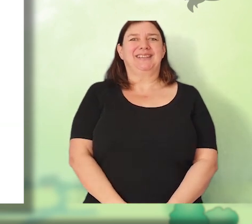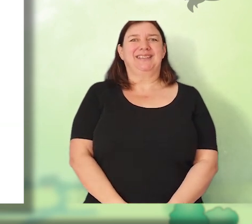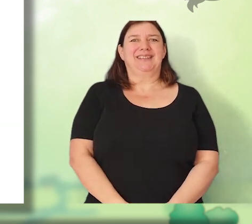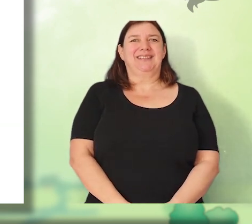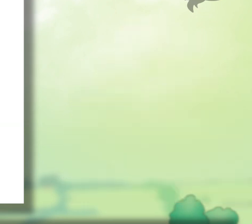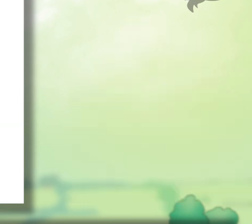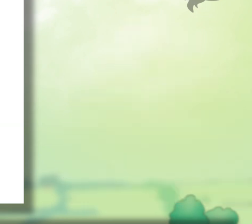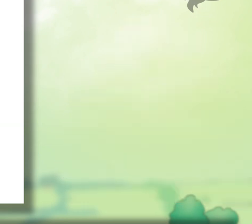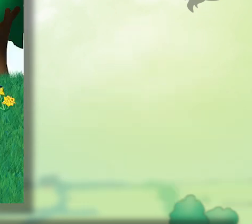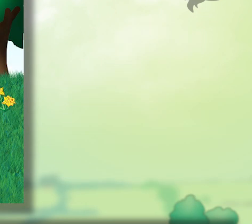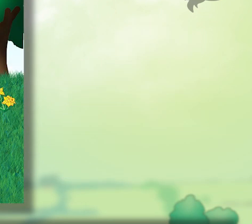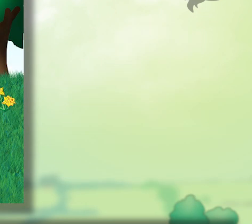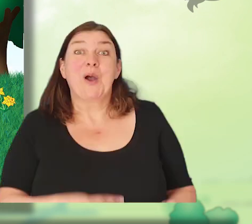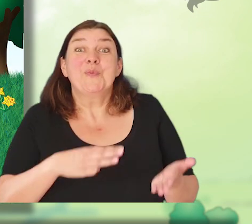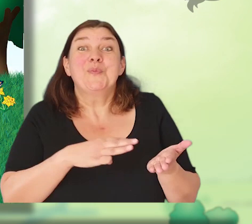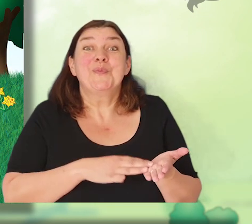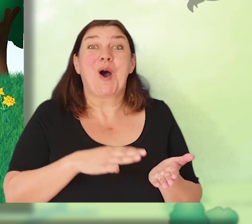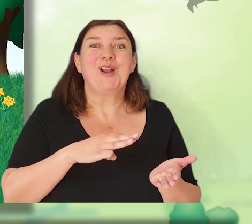play?